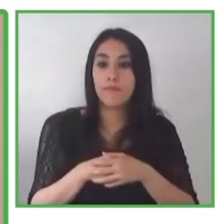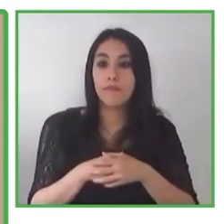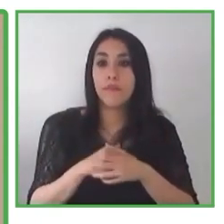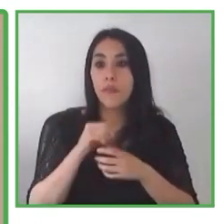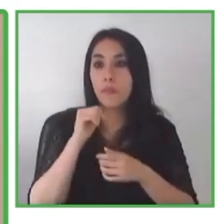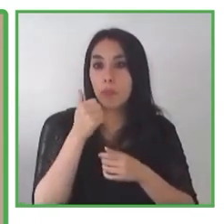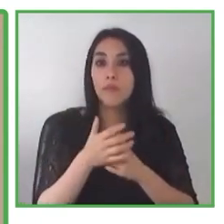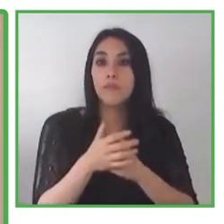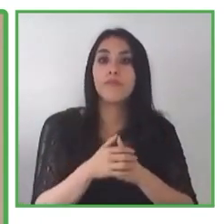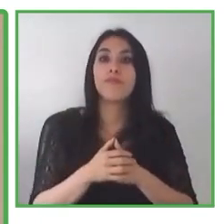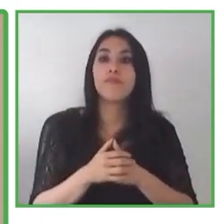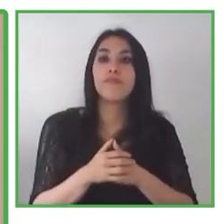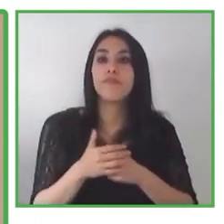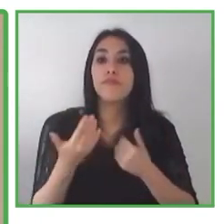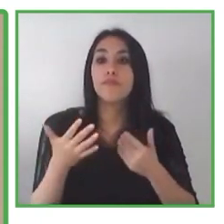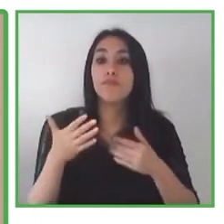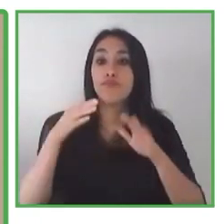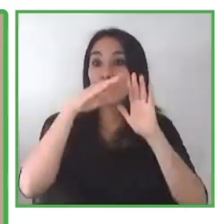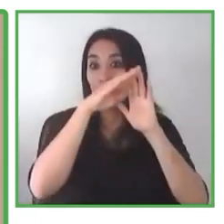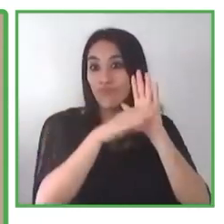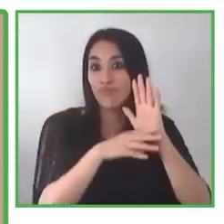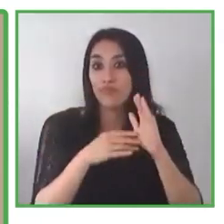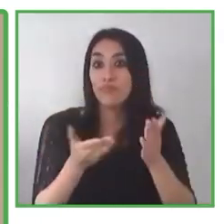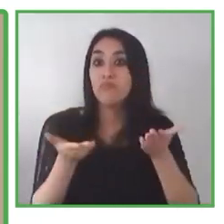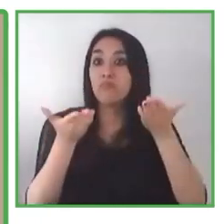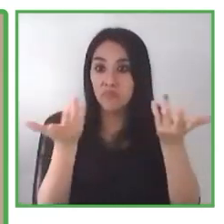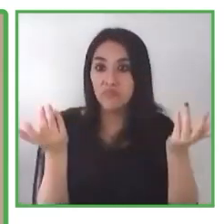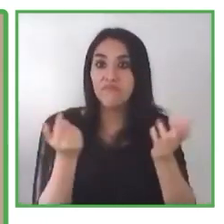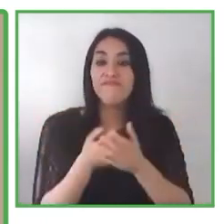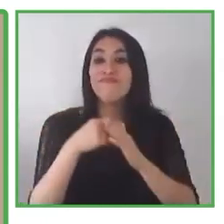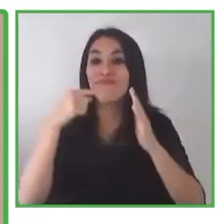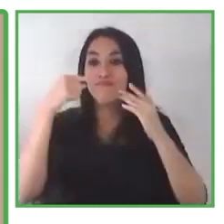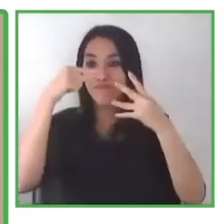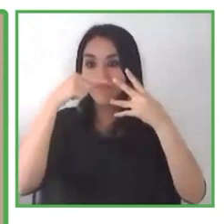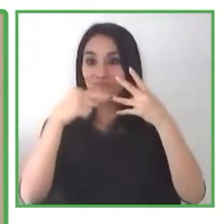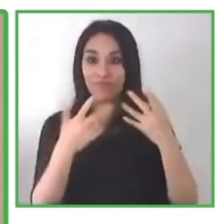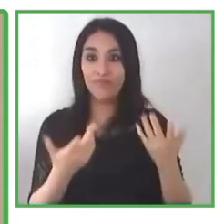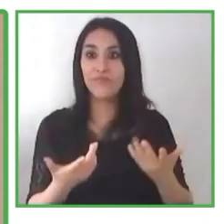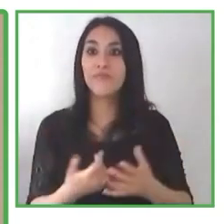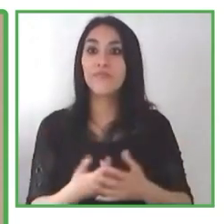the good opportunities for today and tomorrow. And this report is given